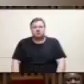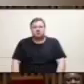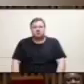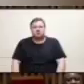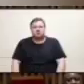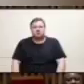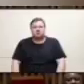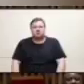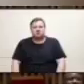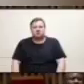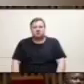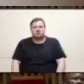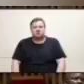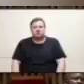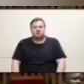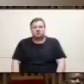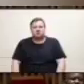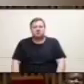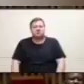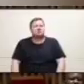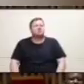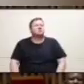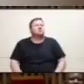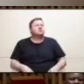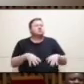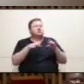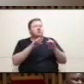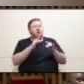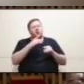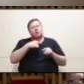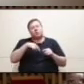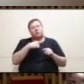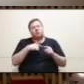No, as we have indicated,